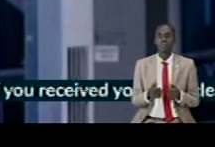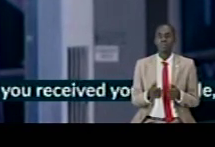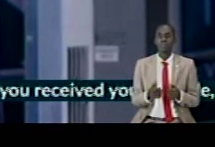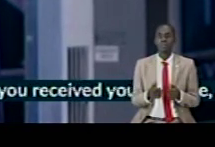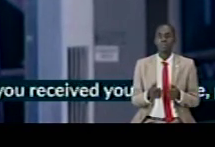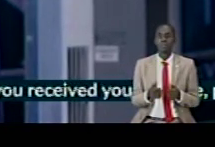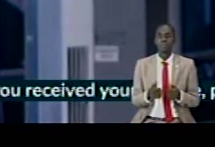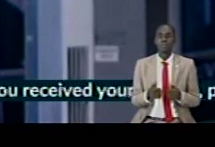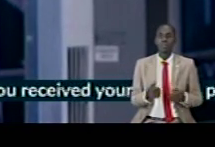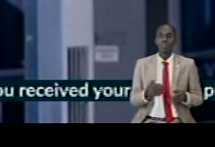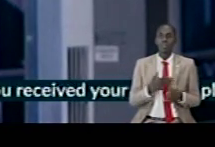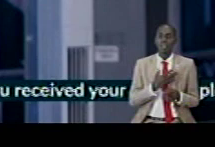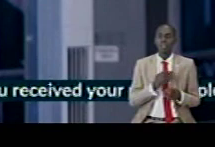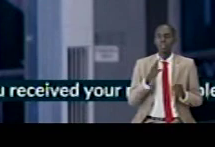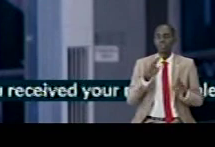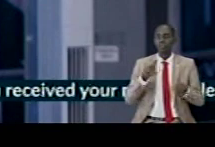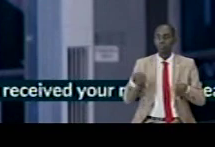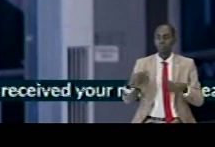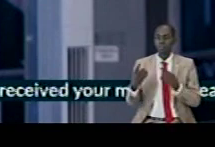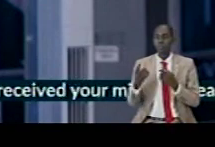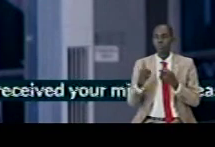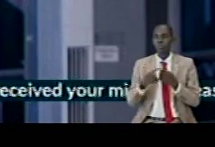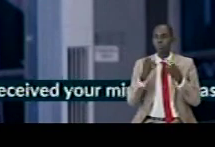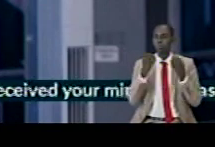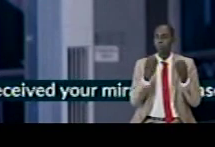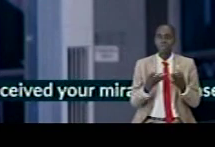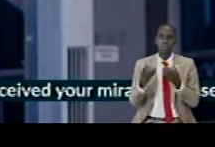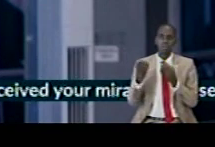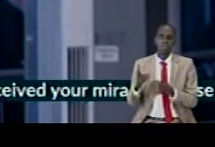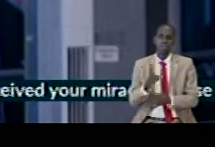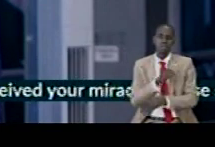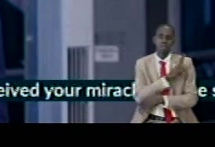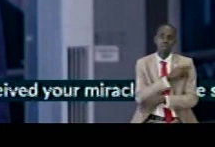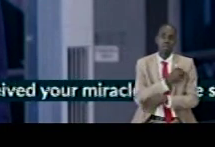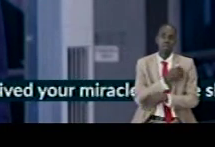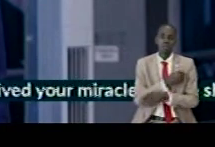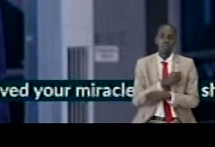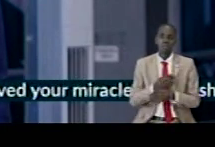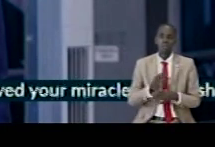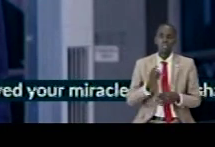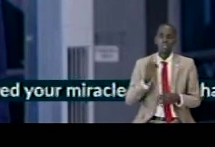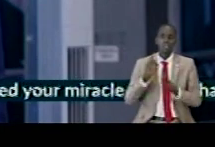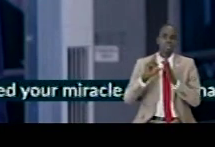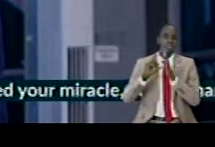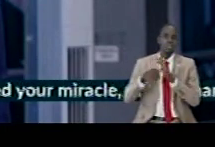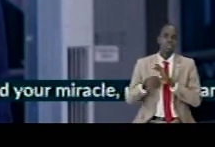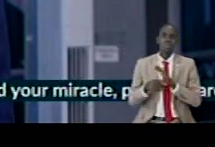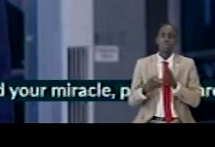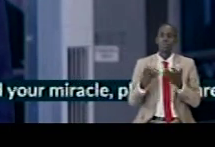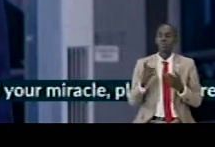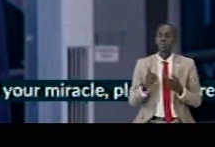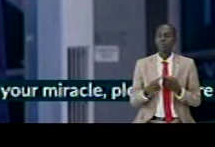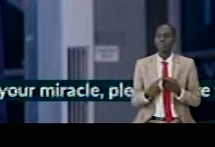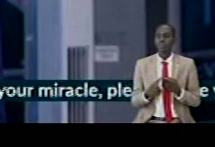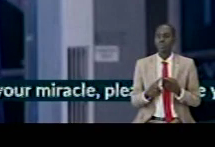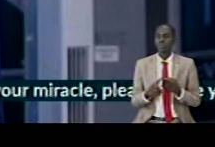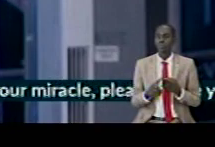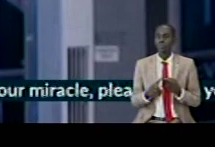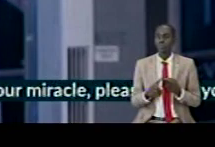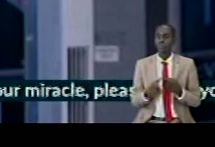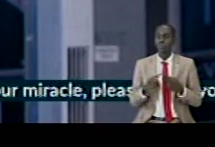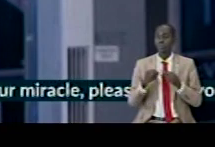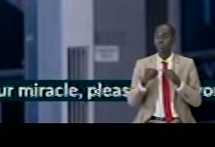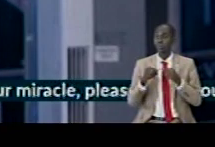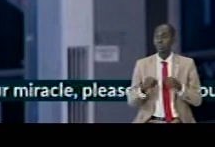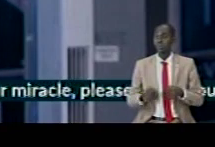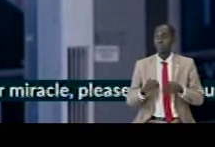to very many hospitals. It came to a time, my wife told me to go and remain in the village. But I